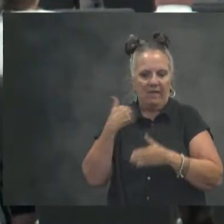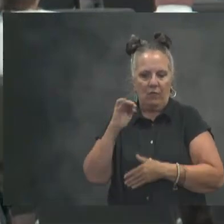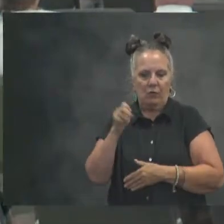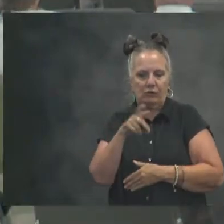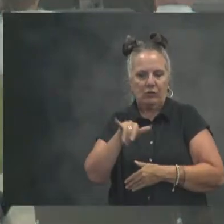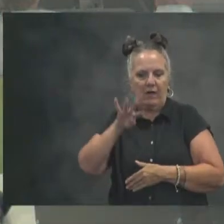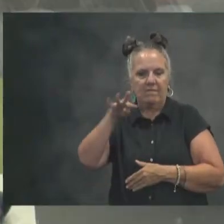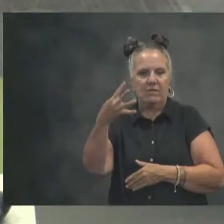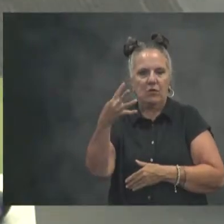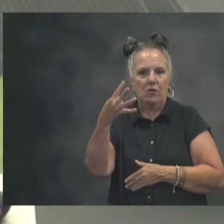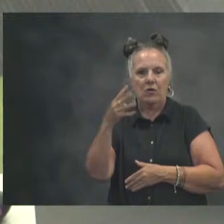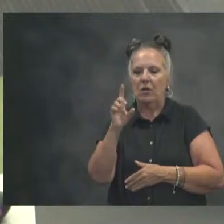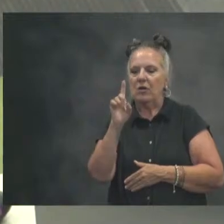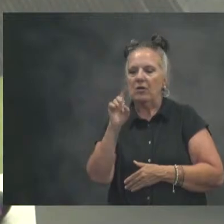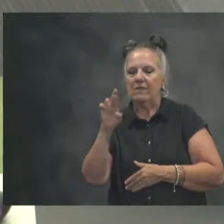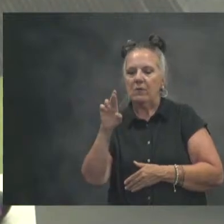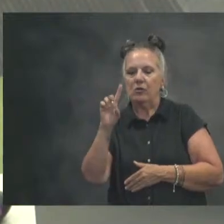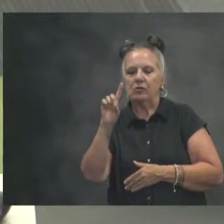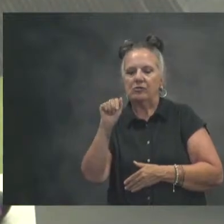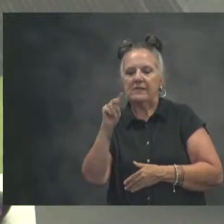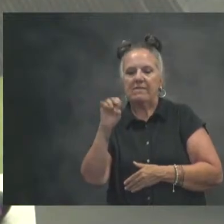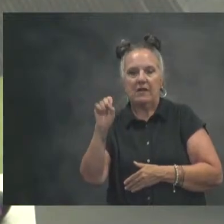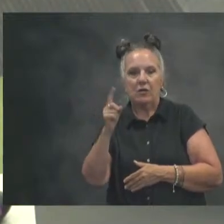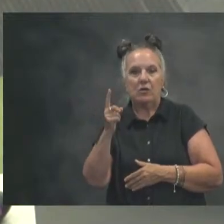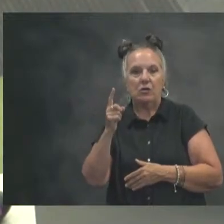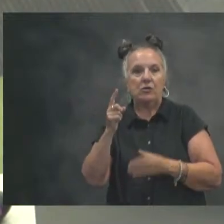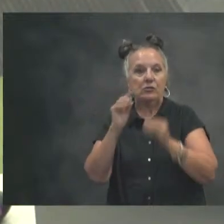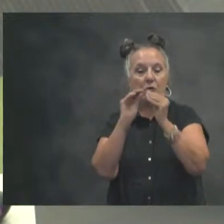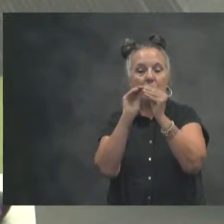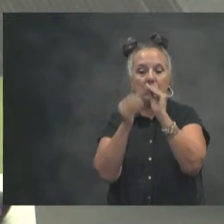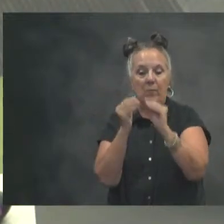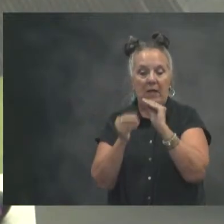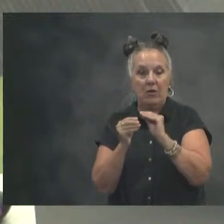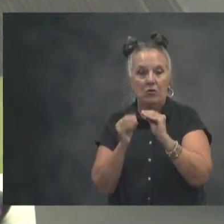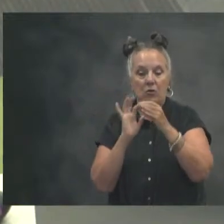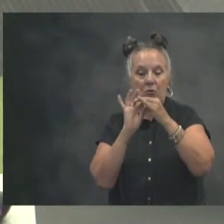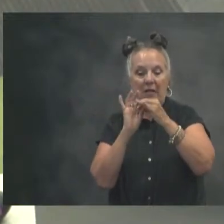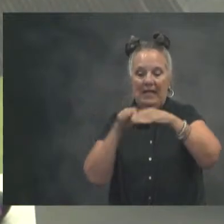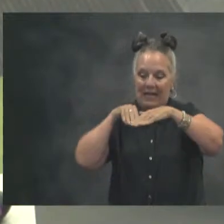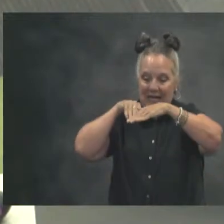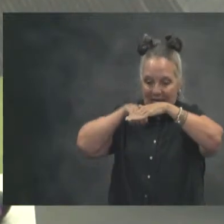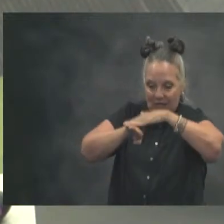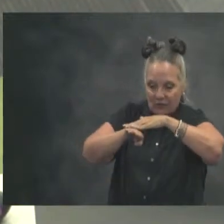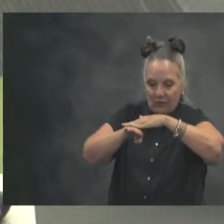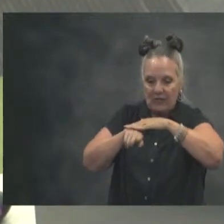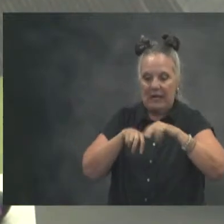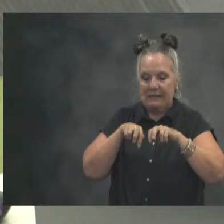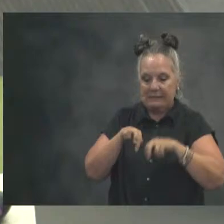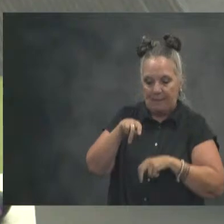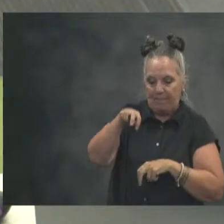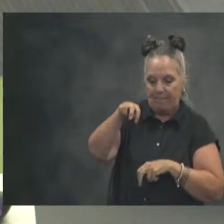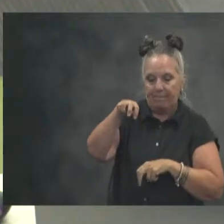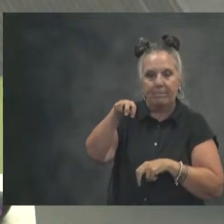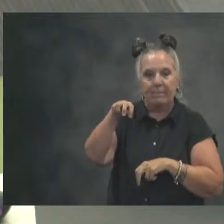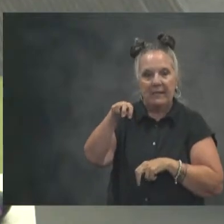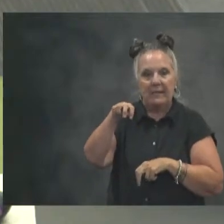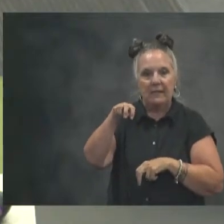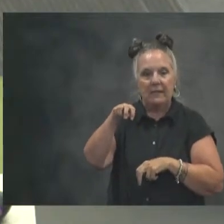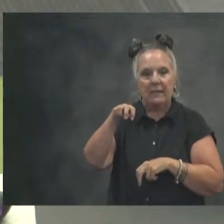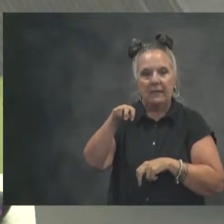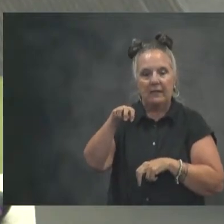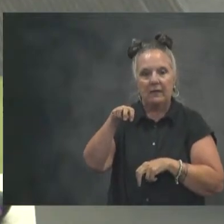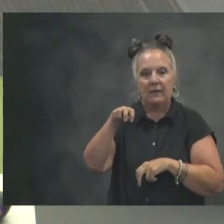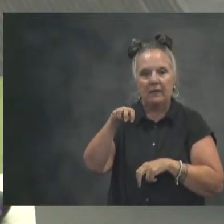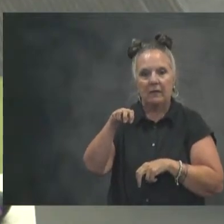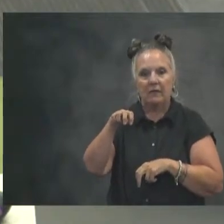separate cover email from Dr. Savine. So the repairs are related to entryways and steps to create a second egress out